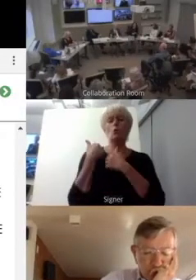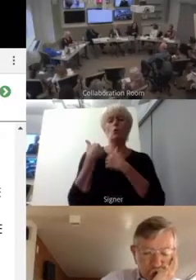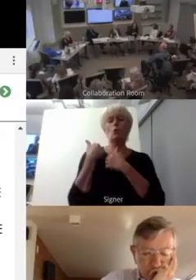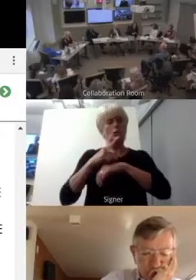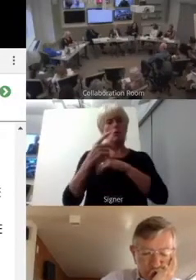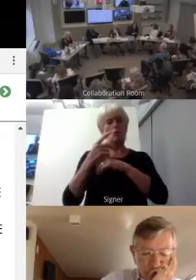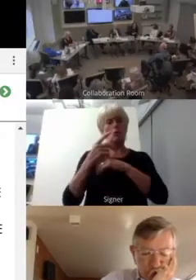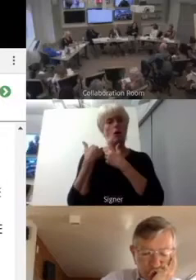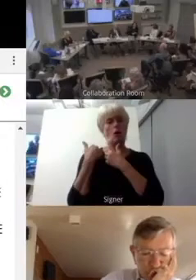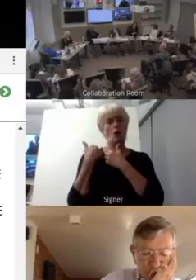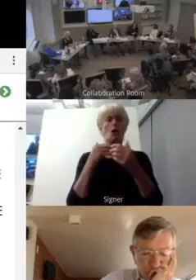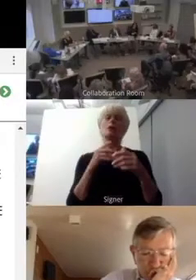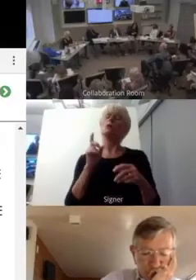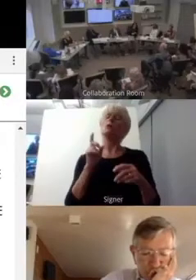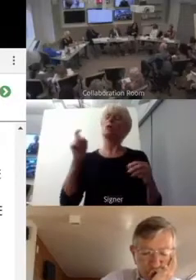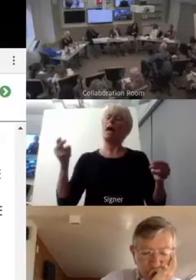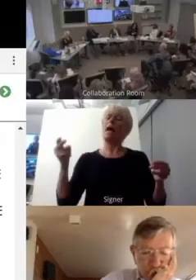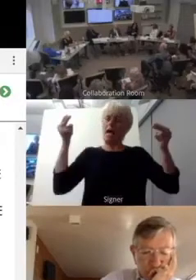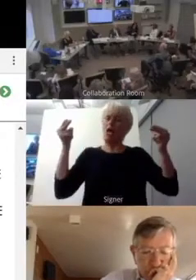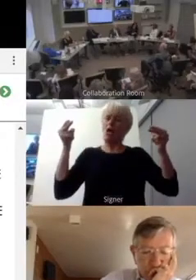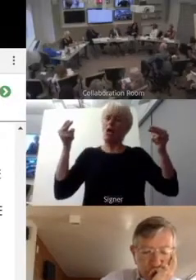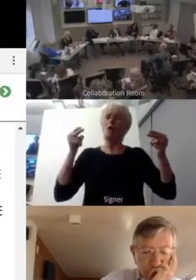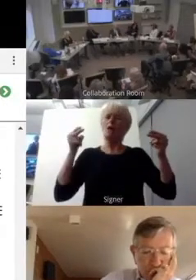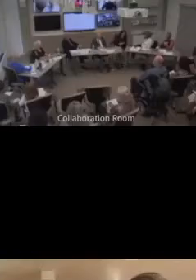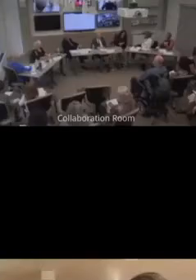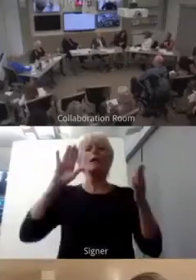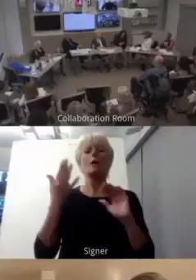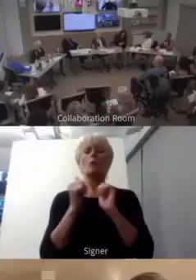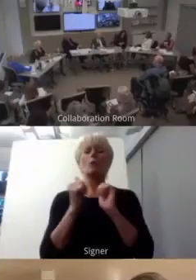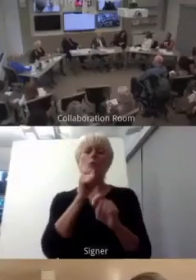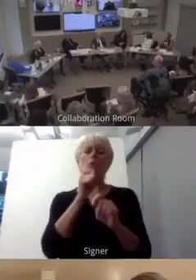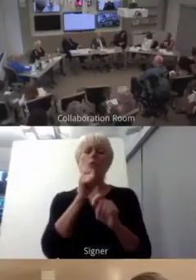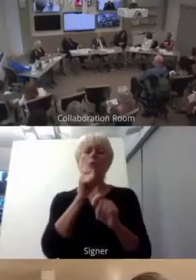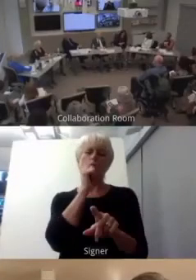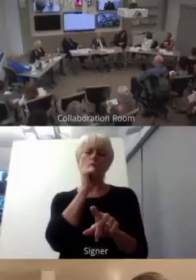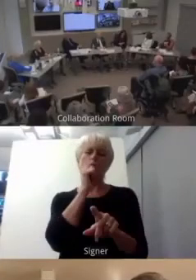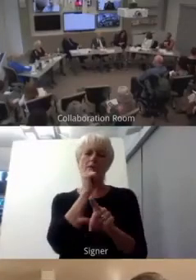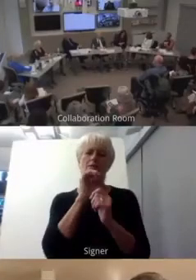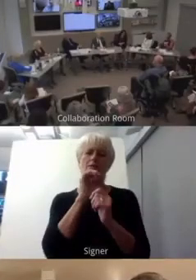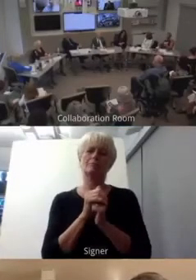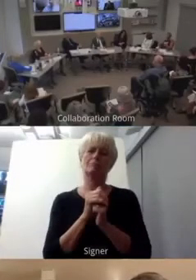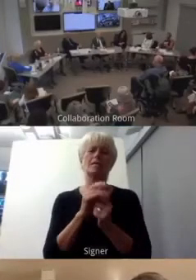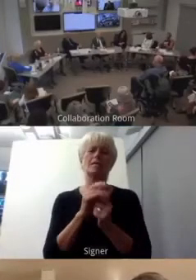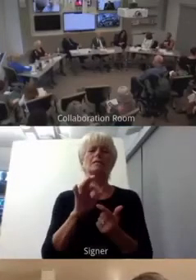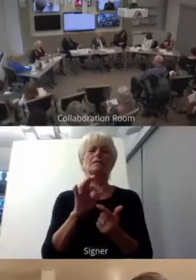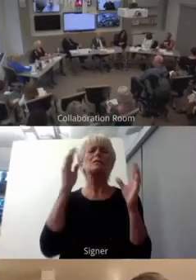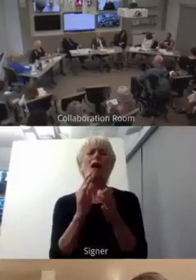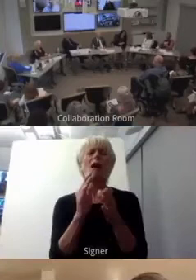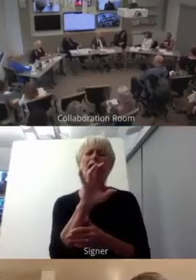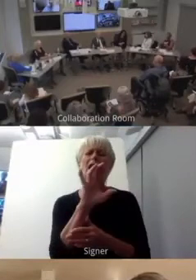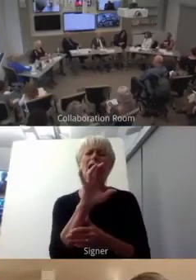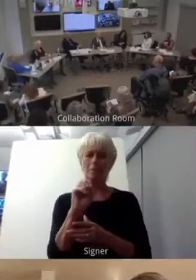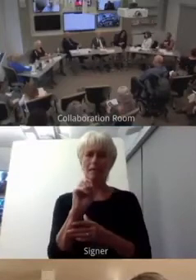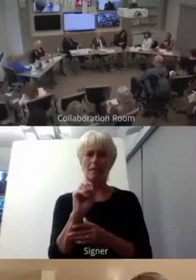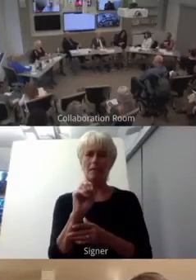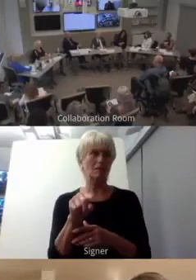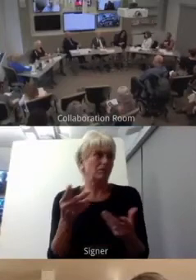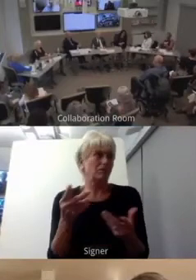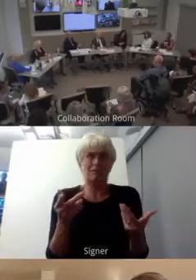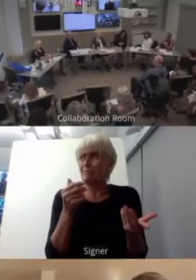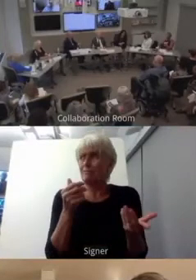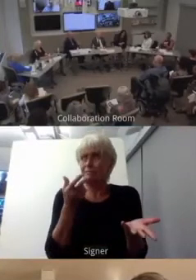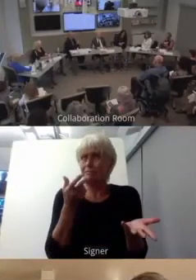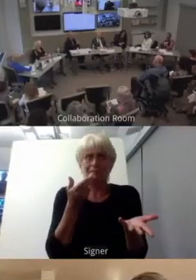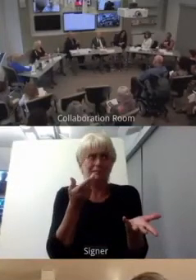private entities. Especially, small businesses, they don't really have to be up to the standard required